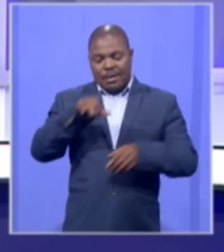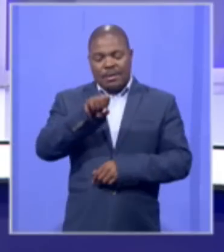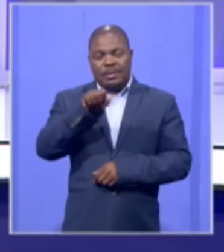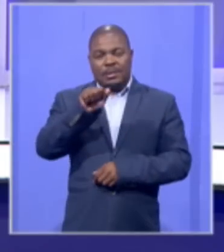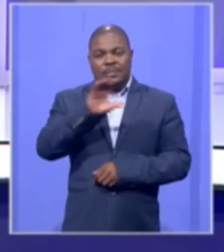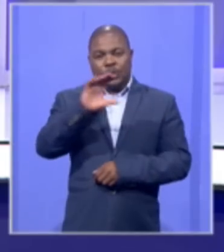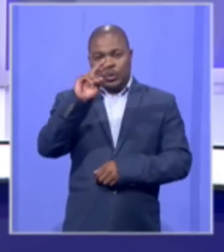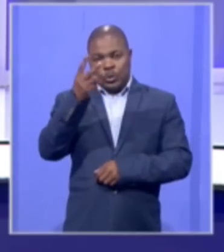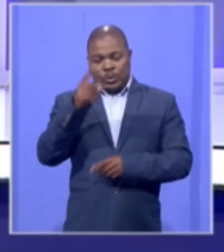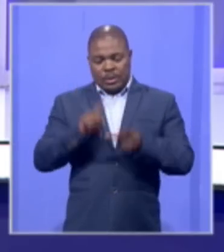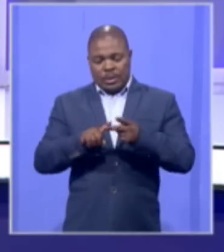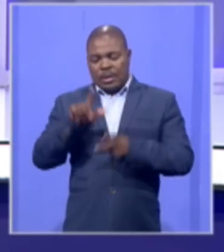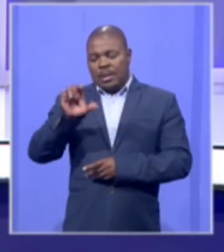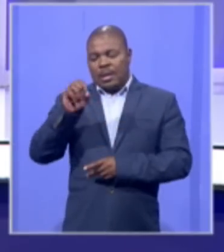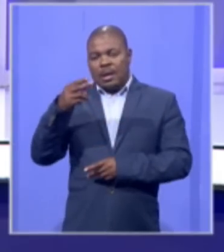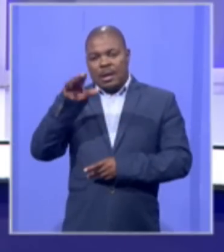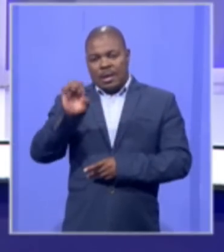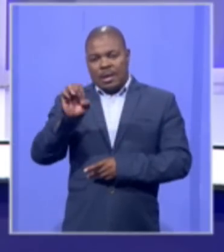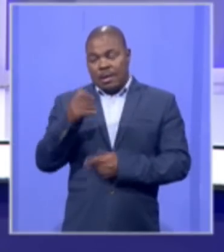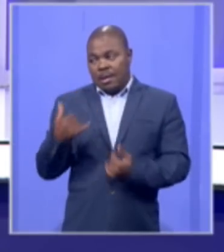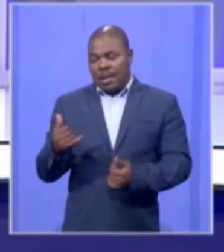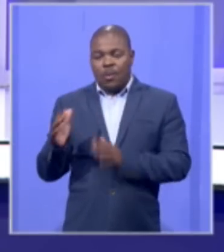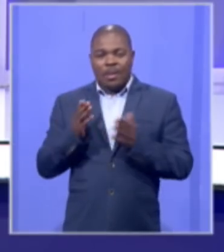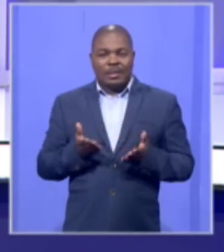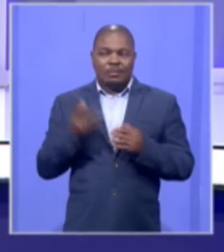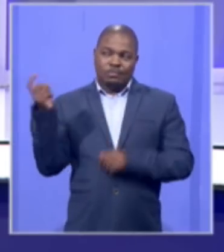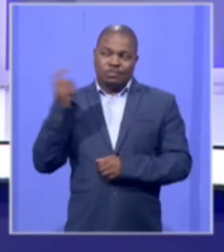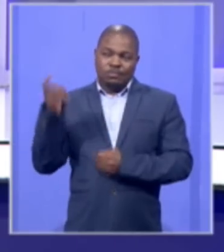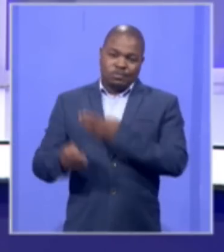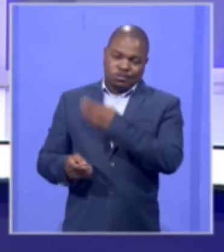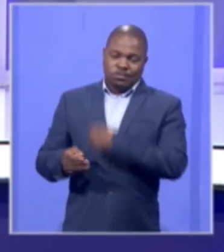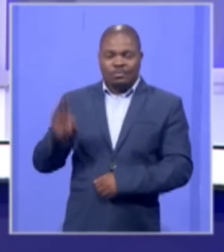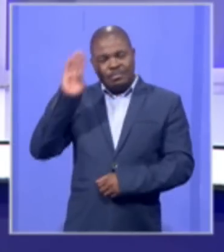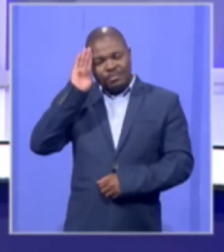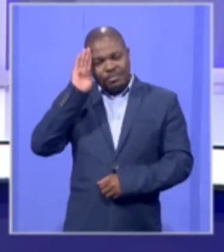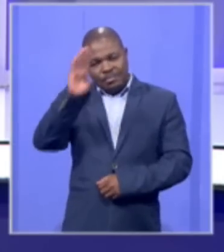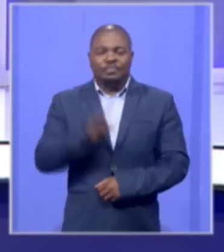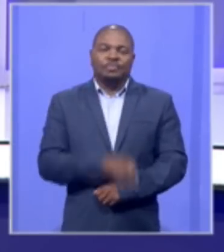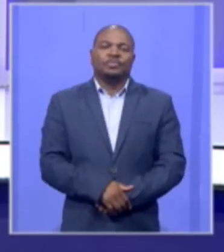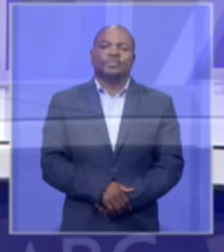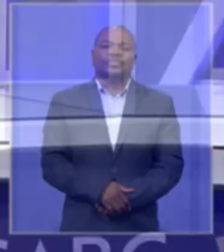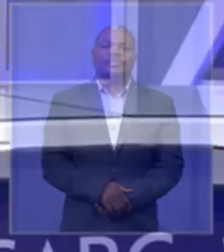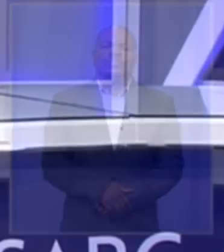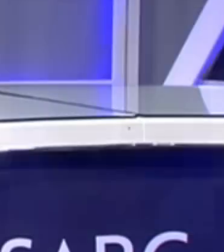le go SABC le gae ga bjale go latela kakanyo ya maemo a bose gabotse.